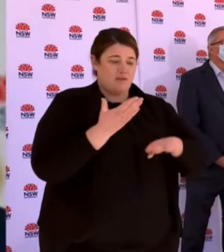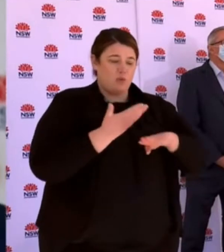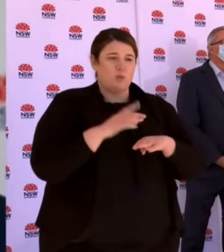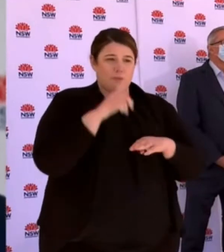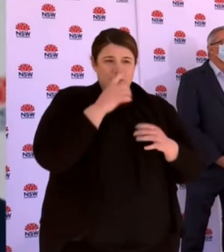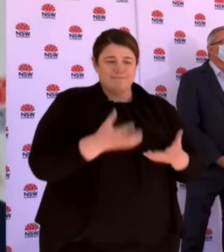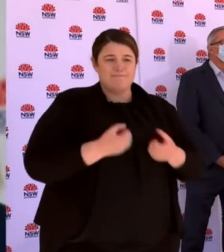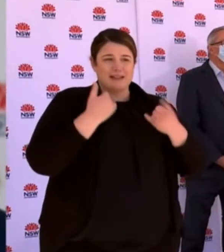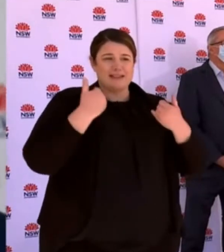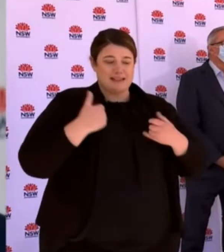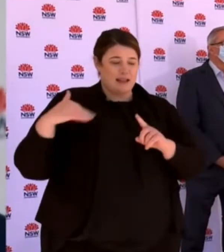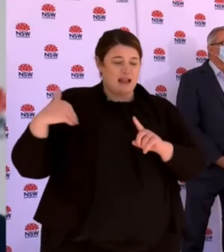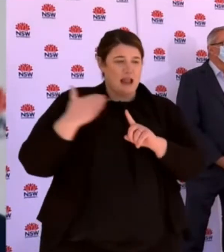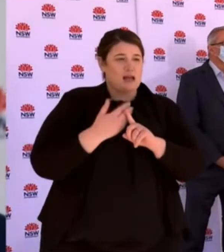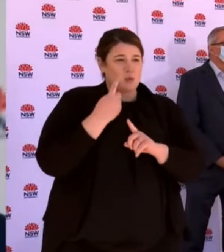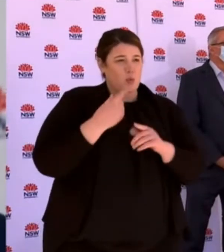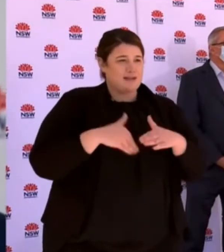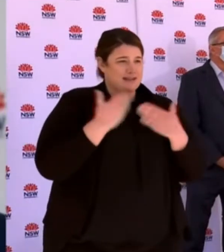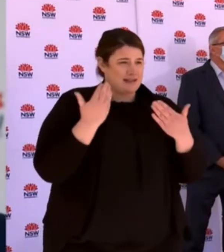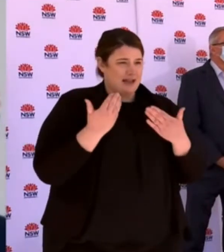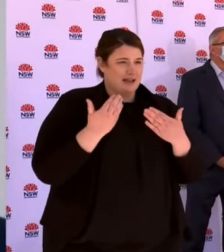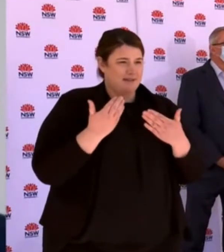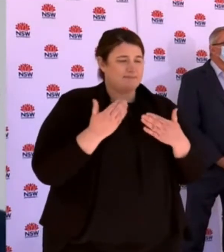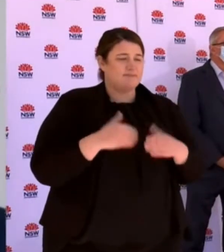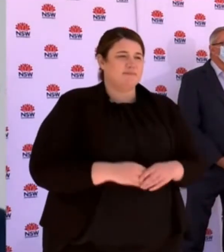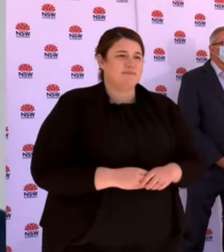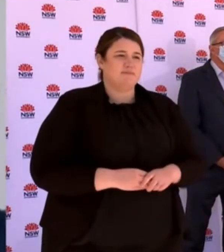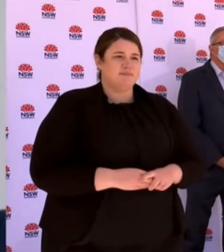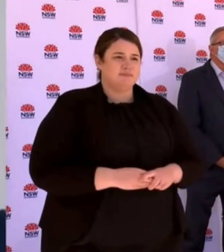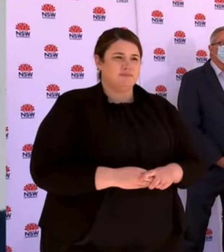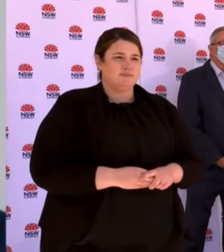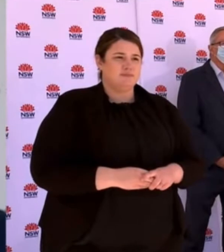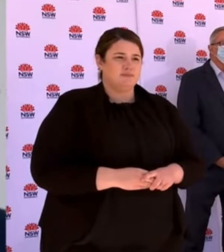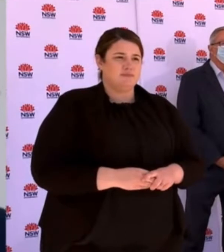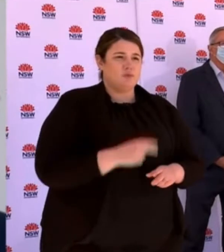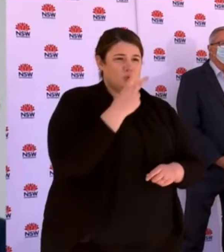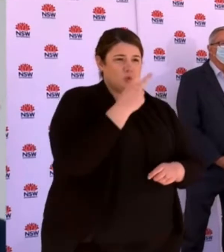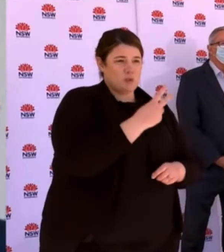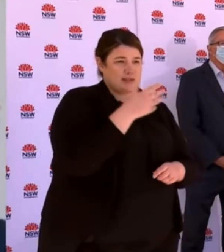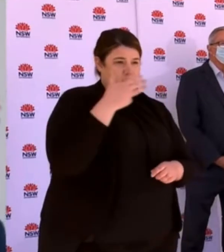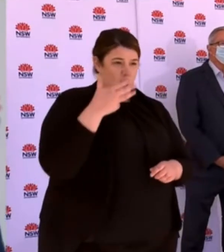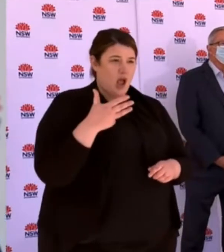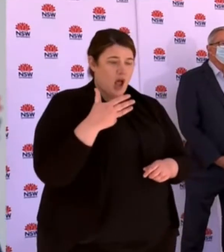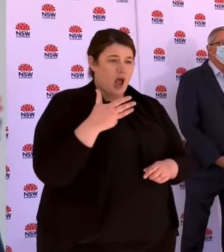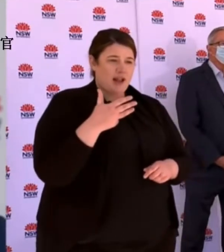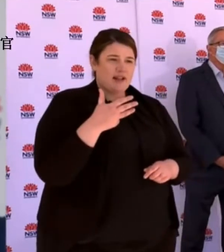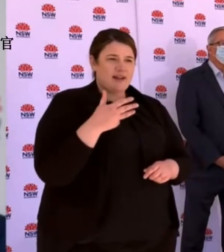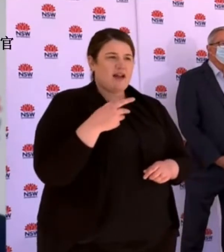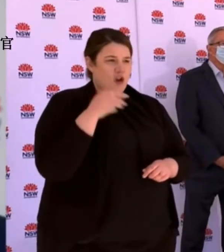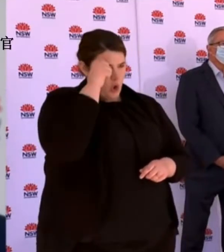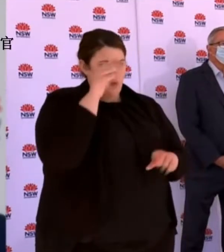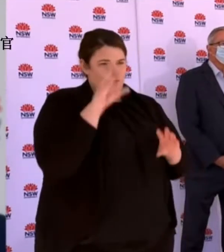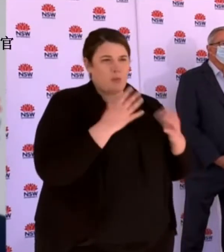35 locally acquired cases of COVID in the 24 hours to 8 p.m. last night. 29 of those cases were linked to